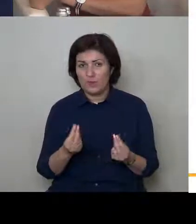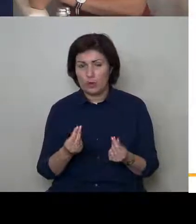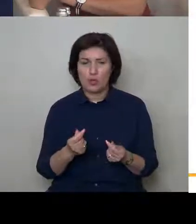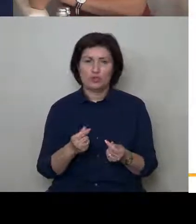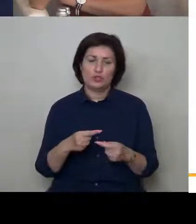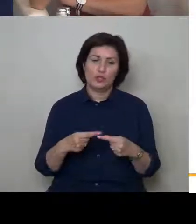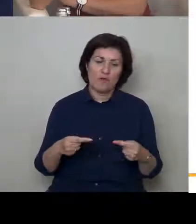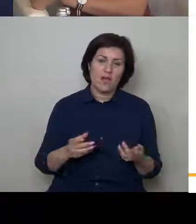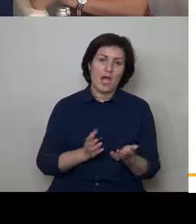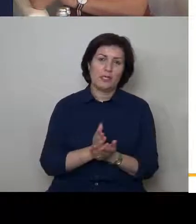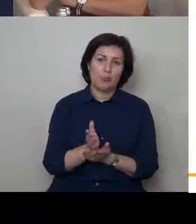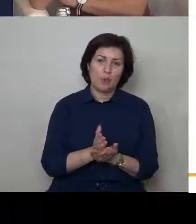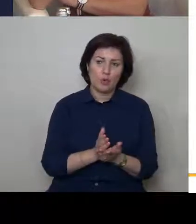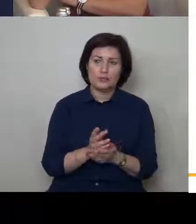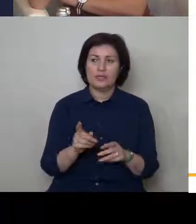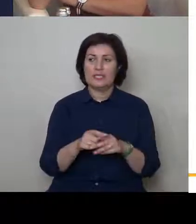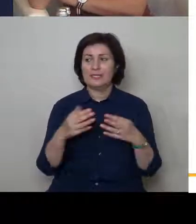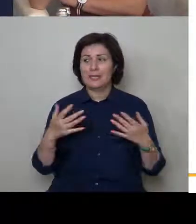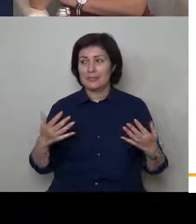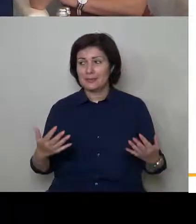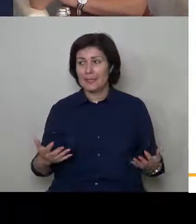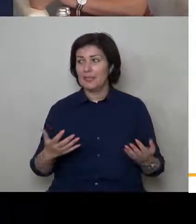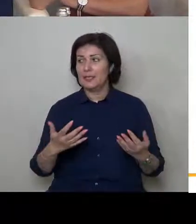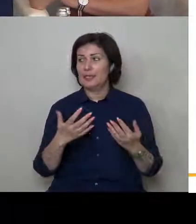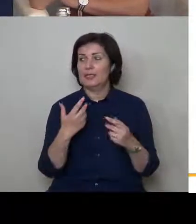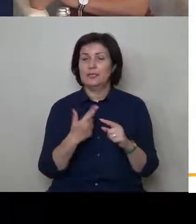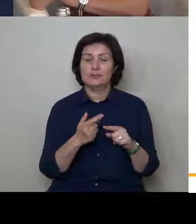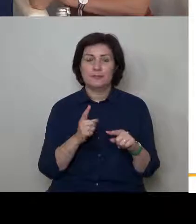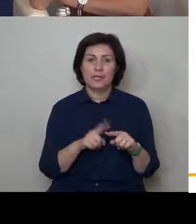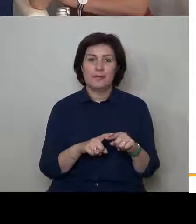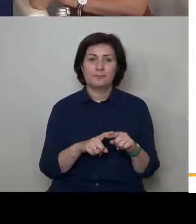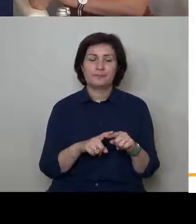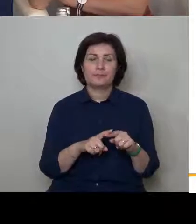that's monies, then goods, services, etc.